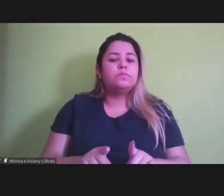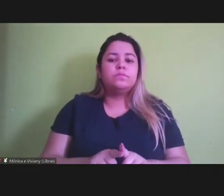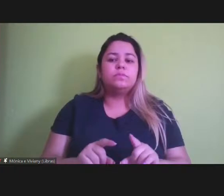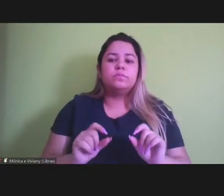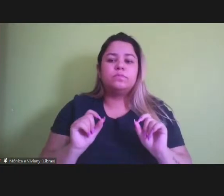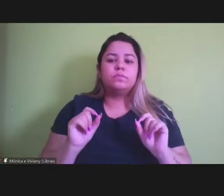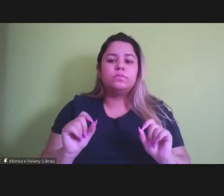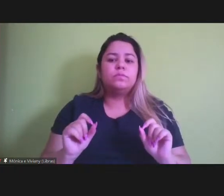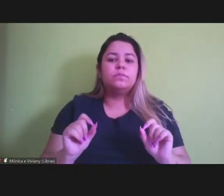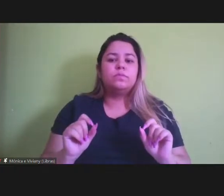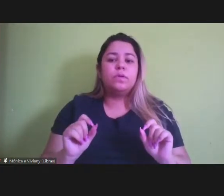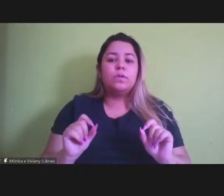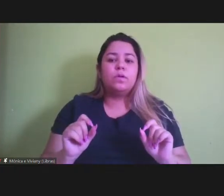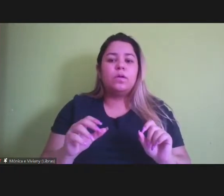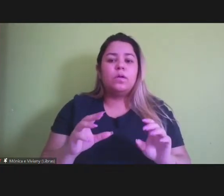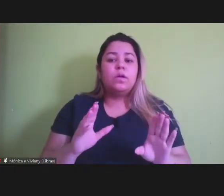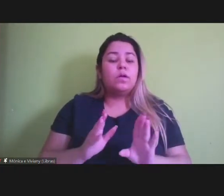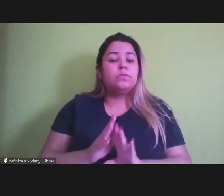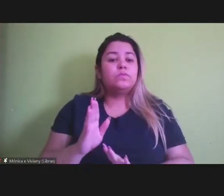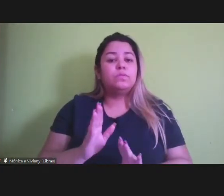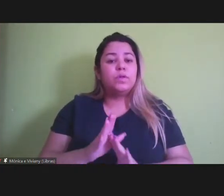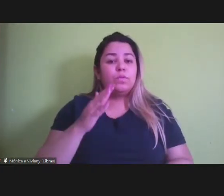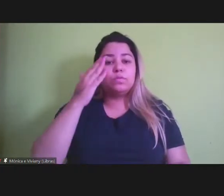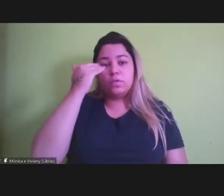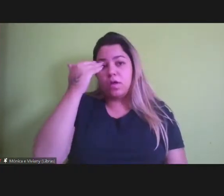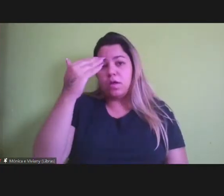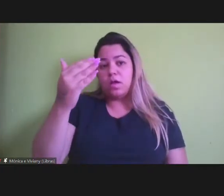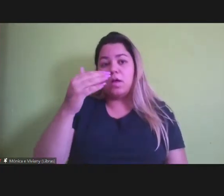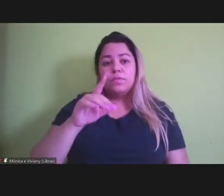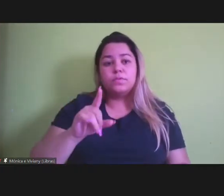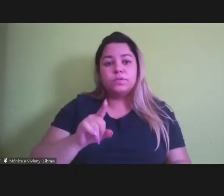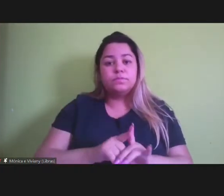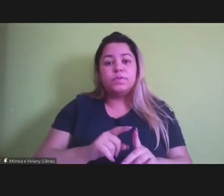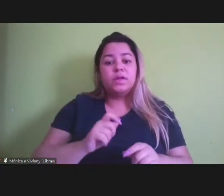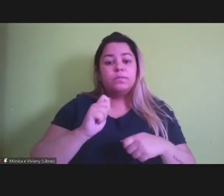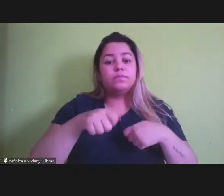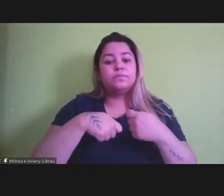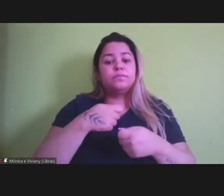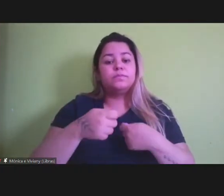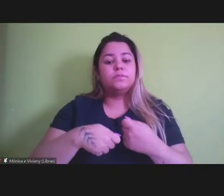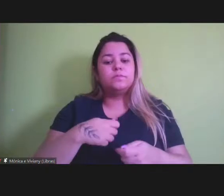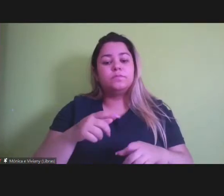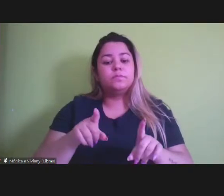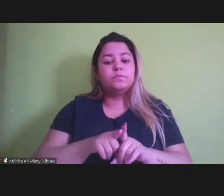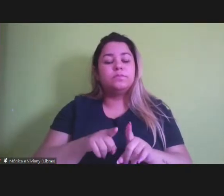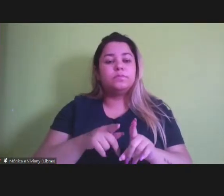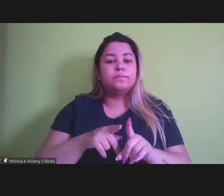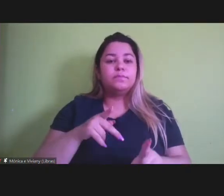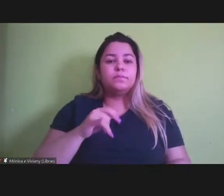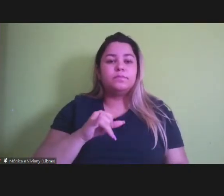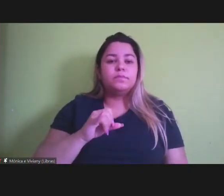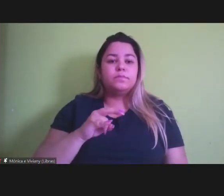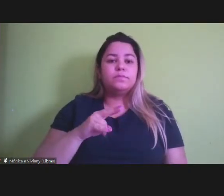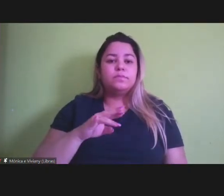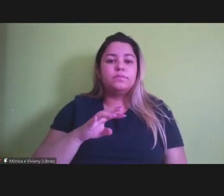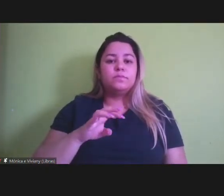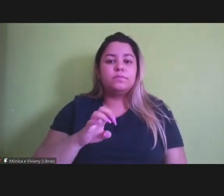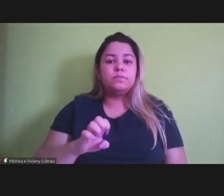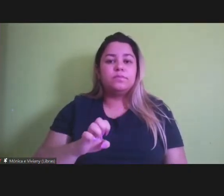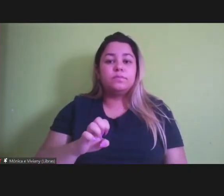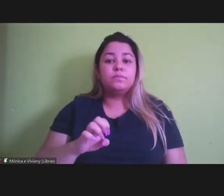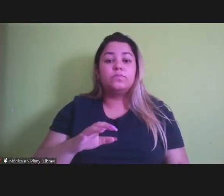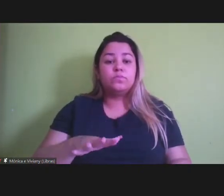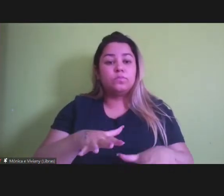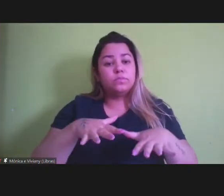biological significance and consider its environmental, cultural, economical, political, psychoaffective, and social and